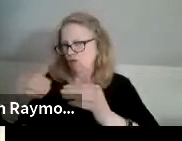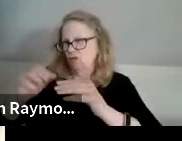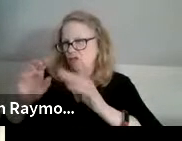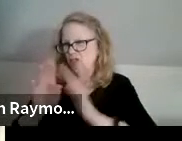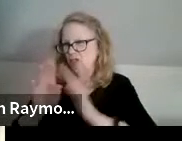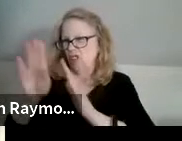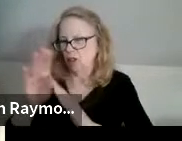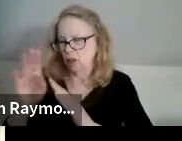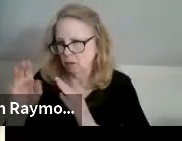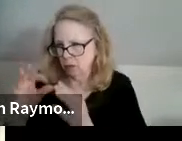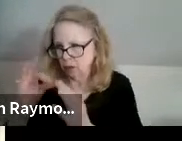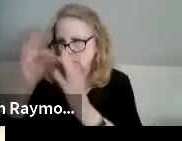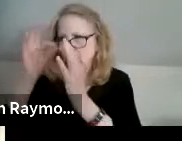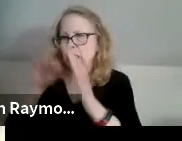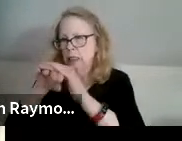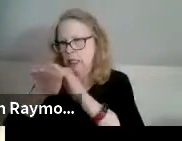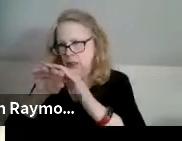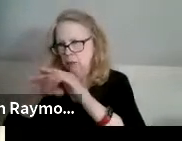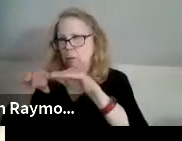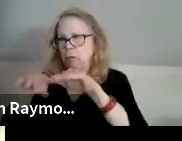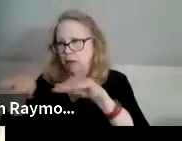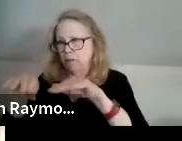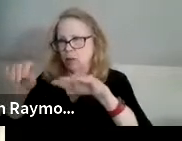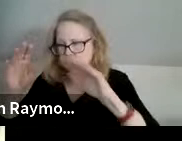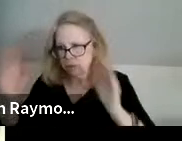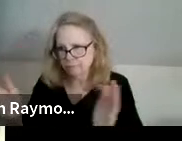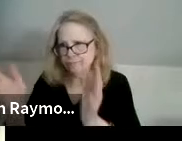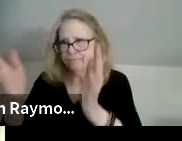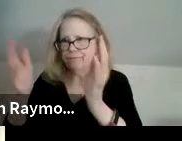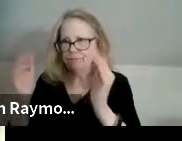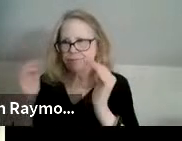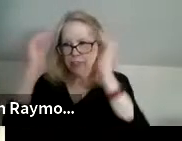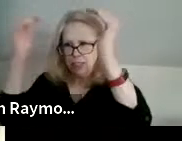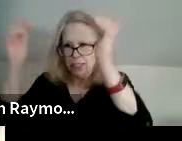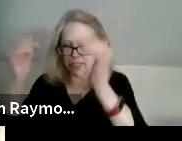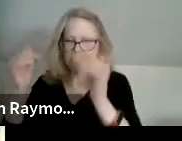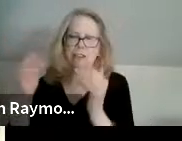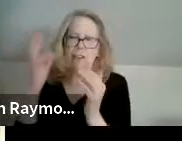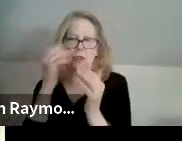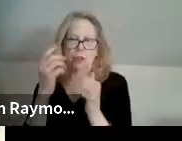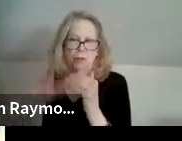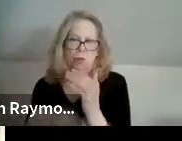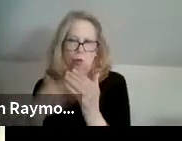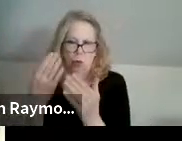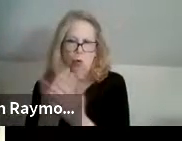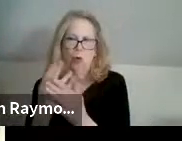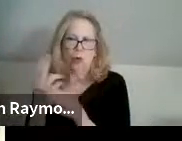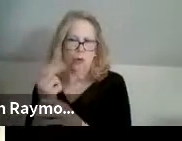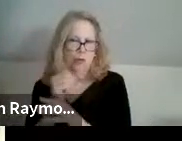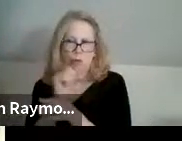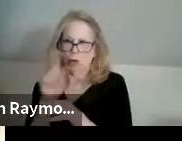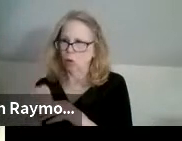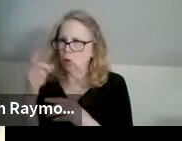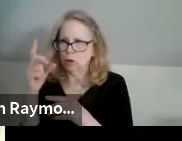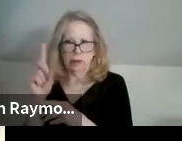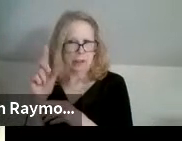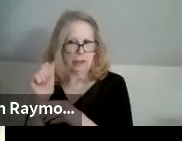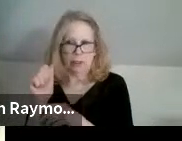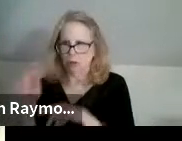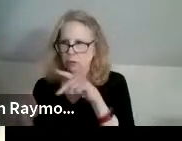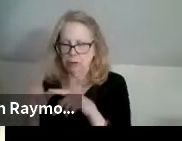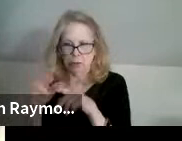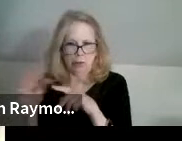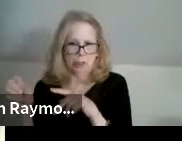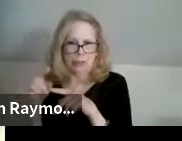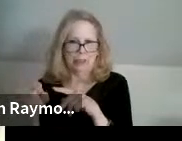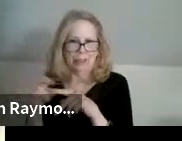accessible platforms that enhance experiences for all users, not just those with disabilities. And this chapter 3 spells